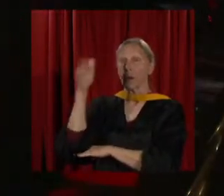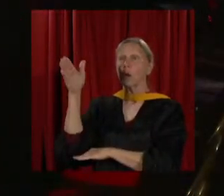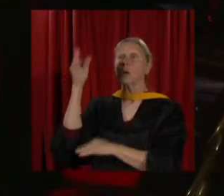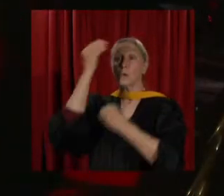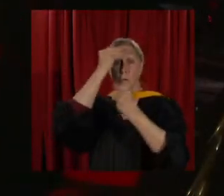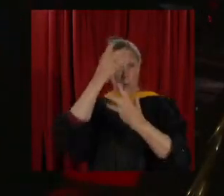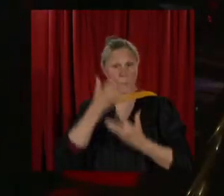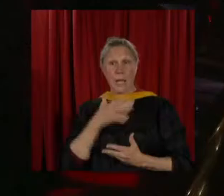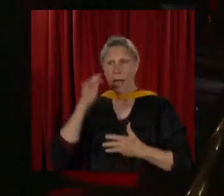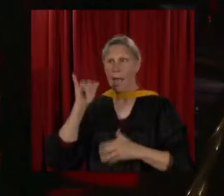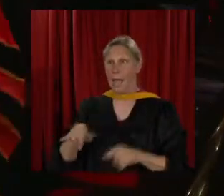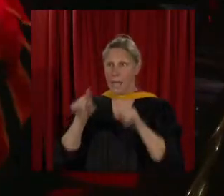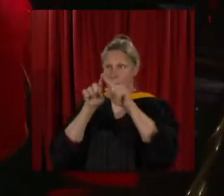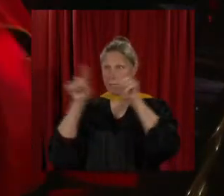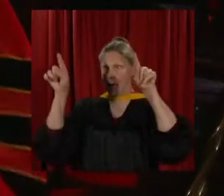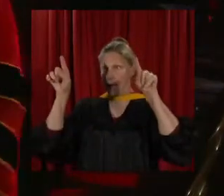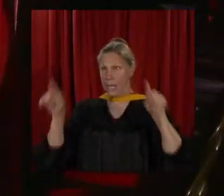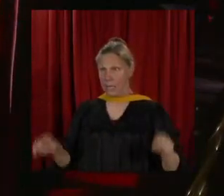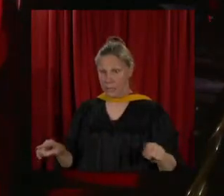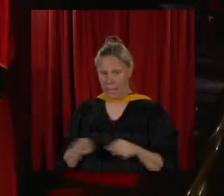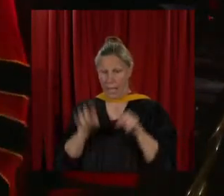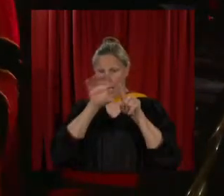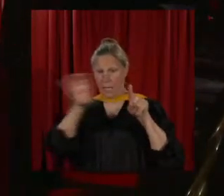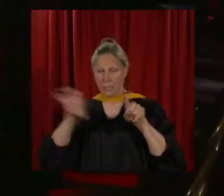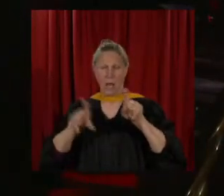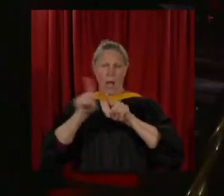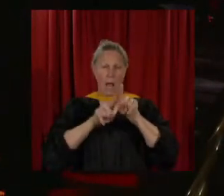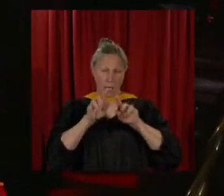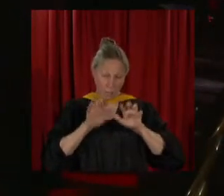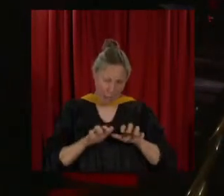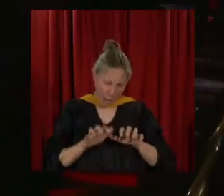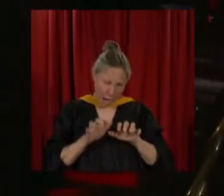there. Oh, say does that